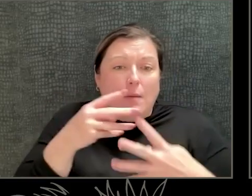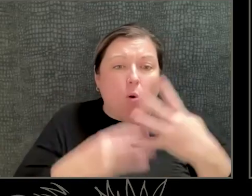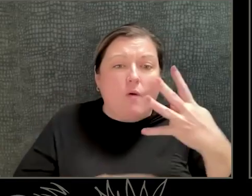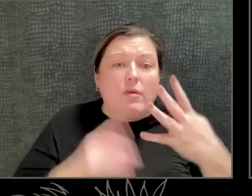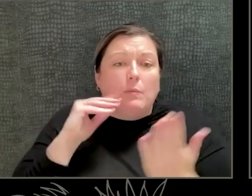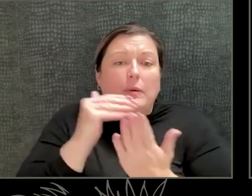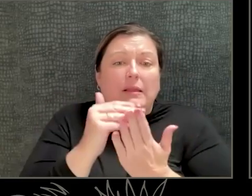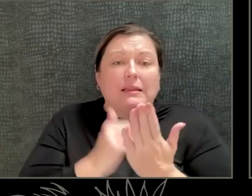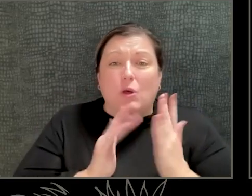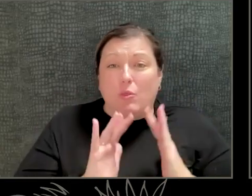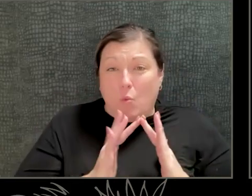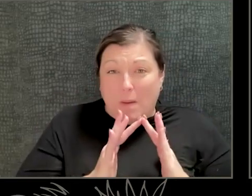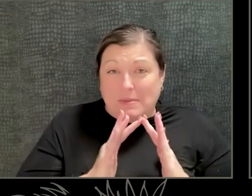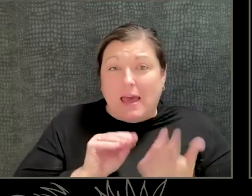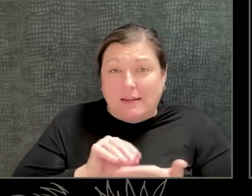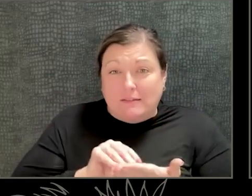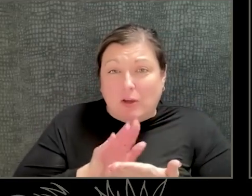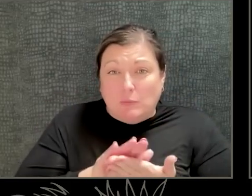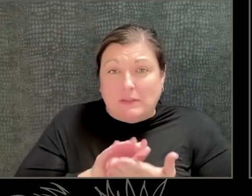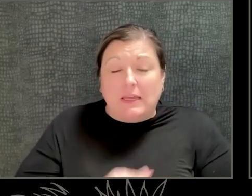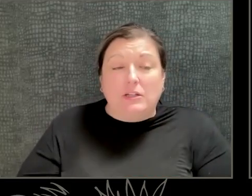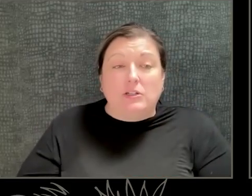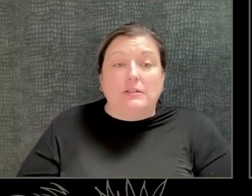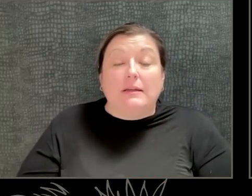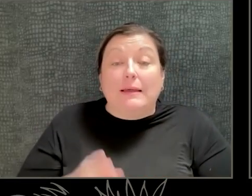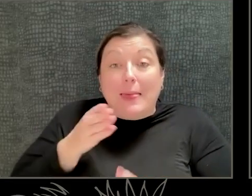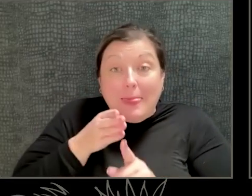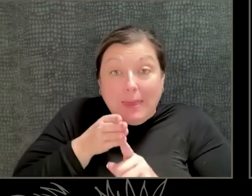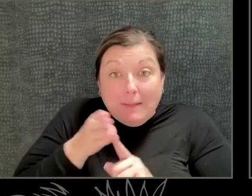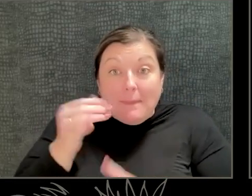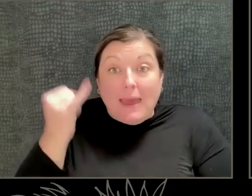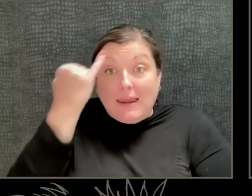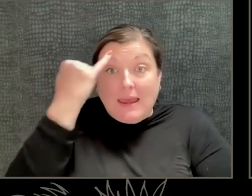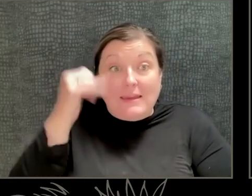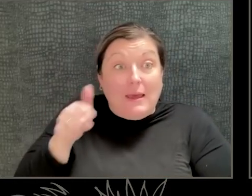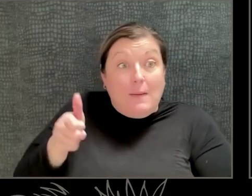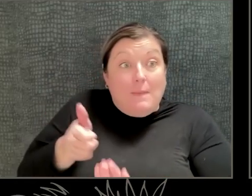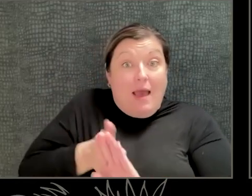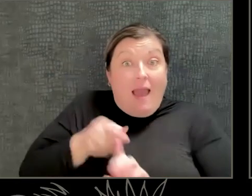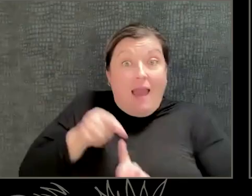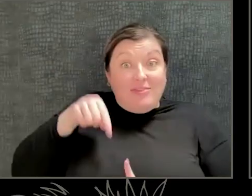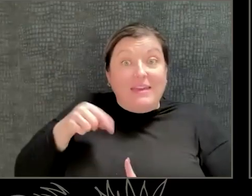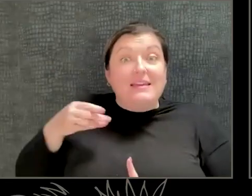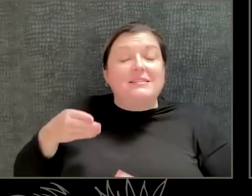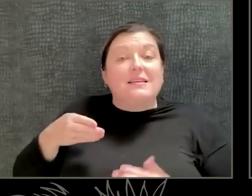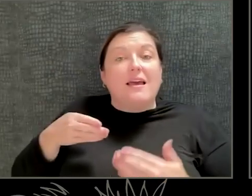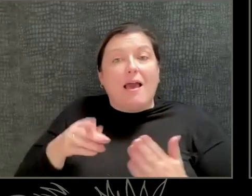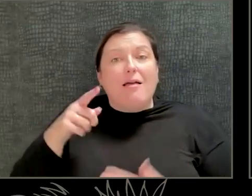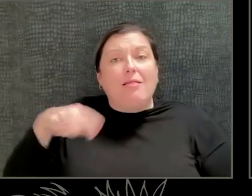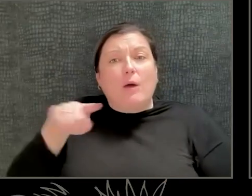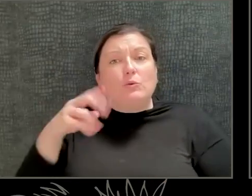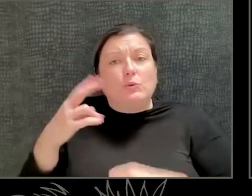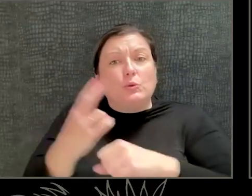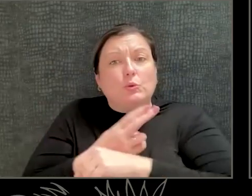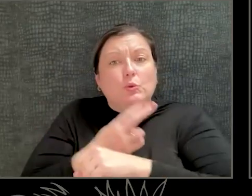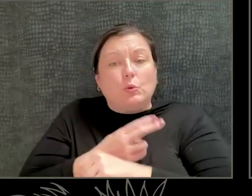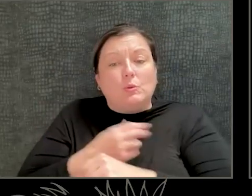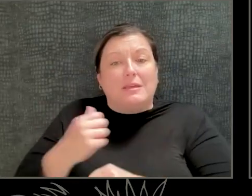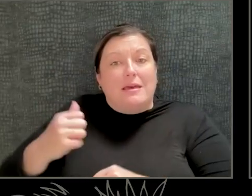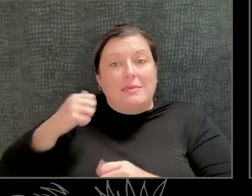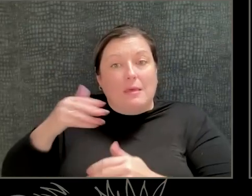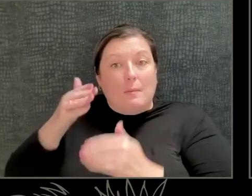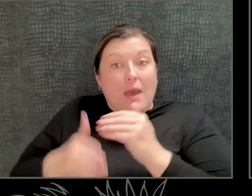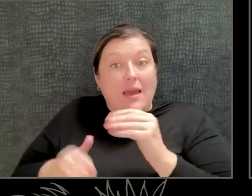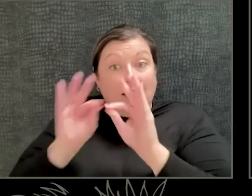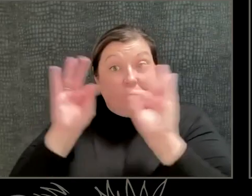documentation. The main idea behind InertiaJS is that it allows you to use the backend framework of